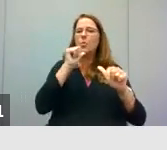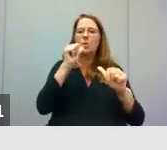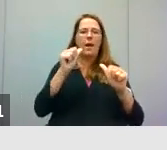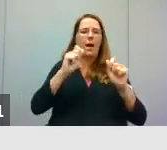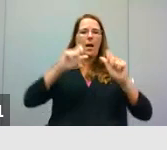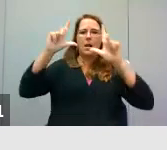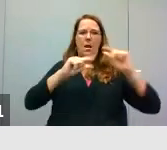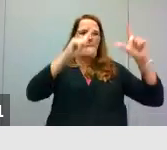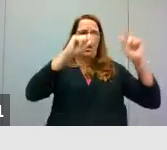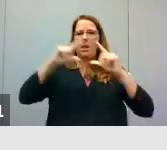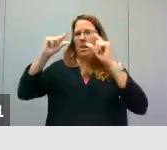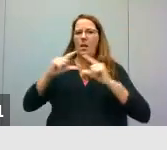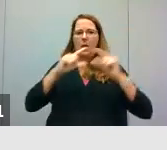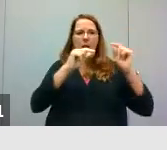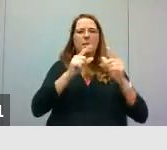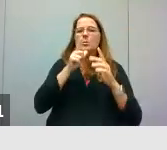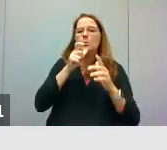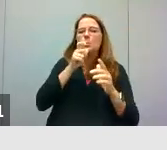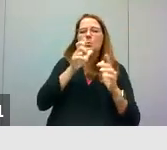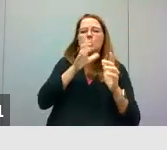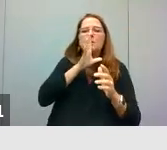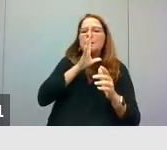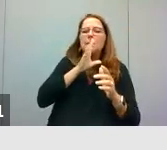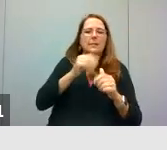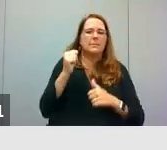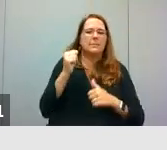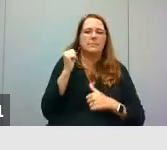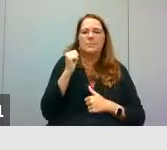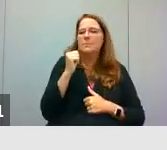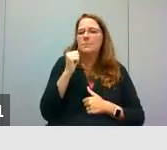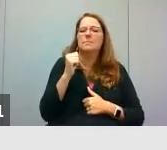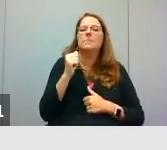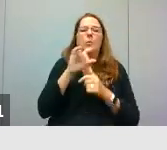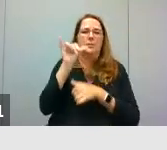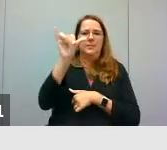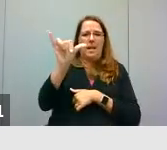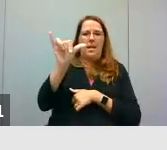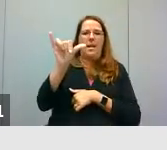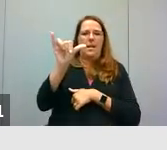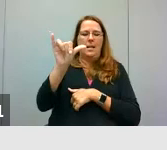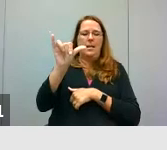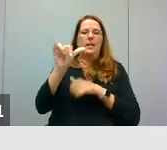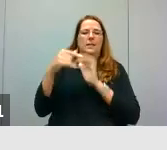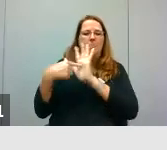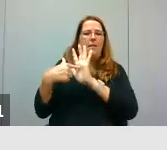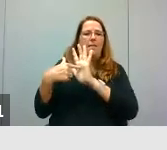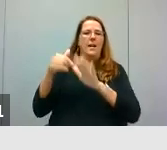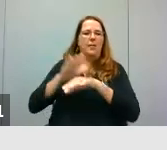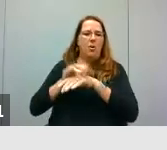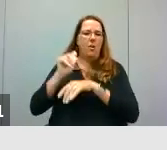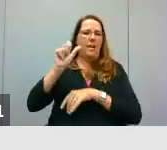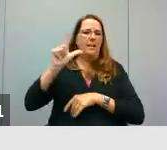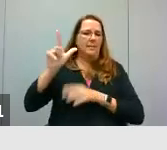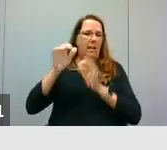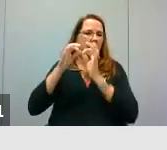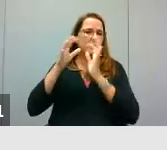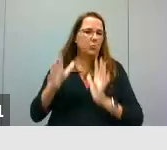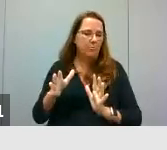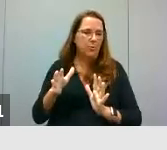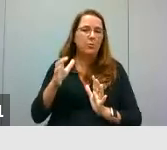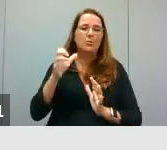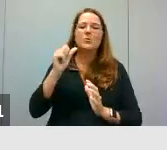normal Zoom meeting to the active speaker. It's going to stay spotlighted on the ASL interpreters so